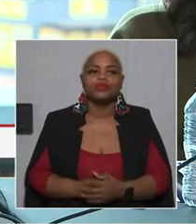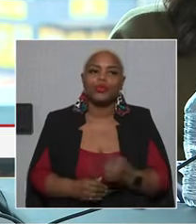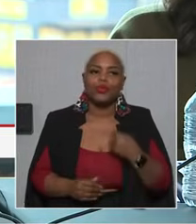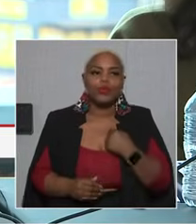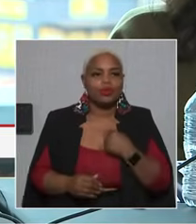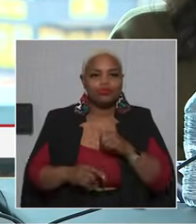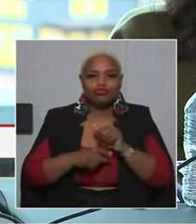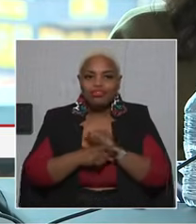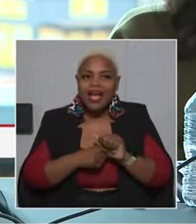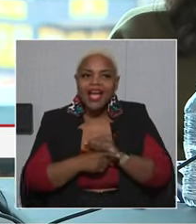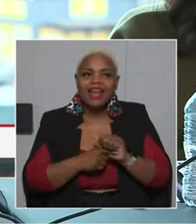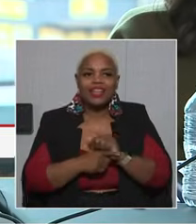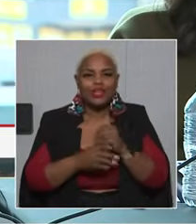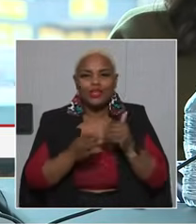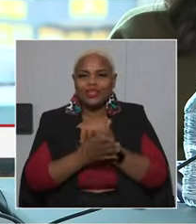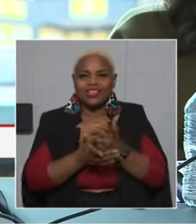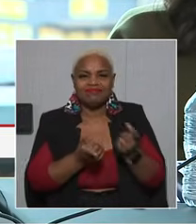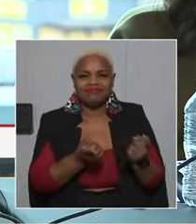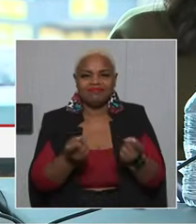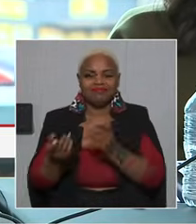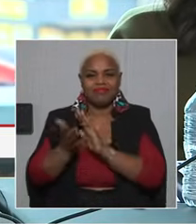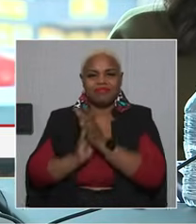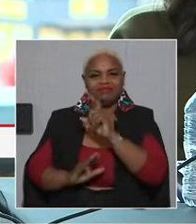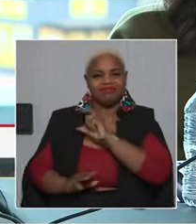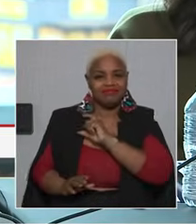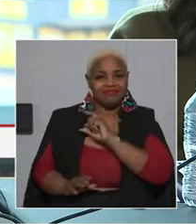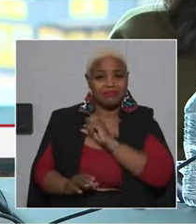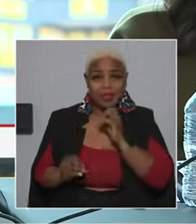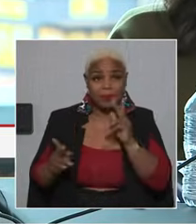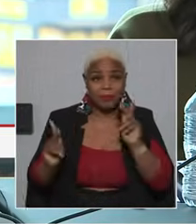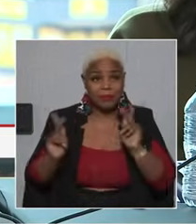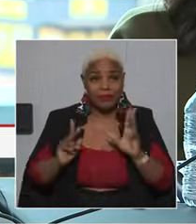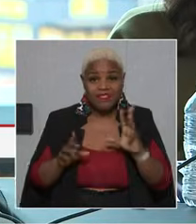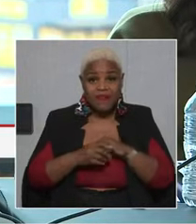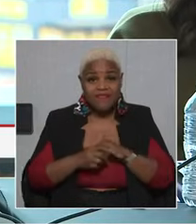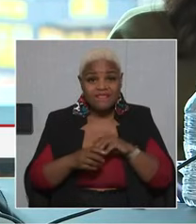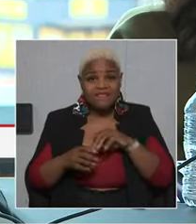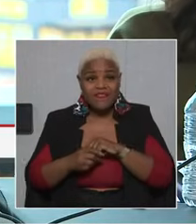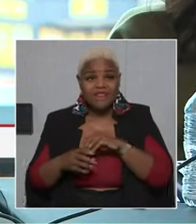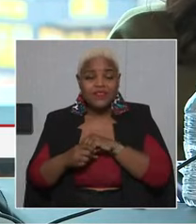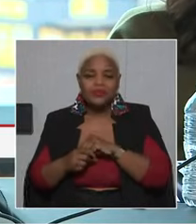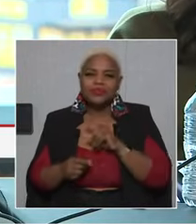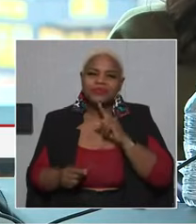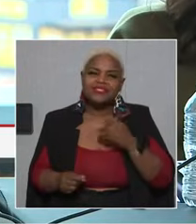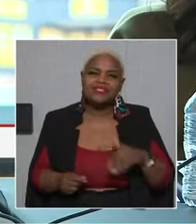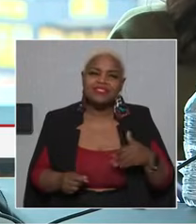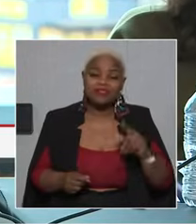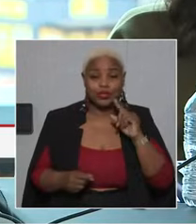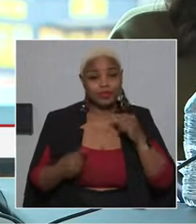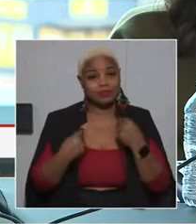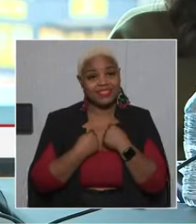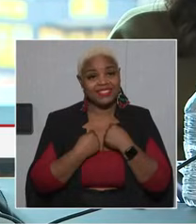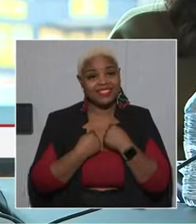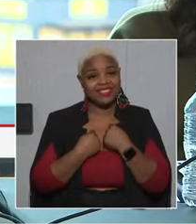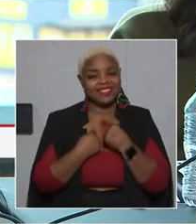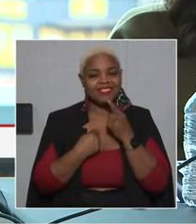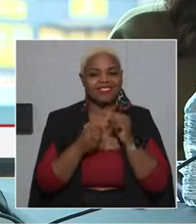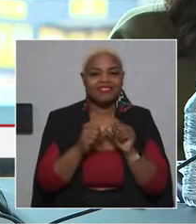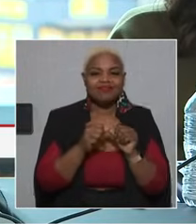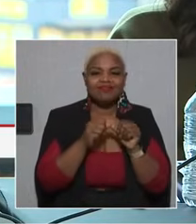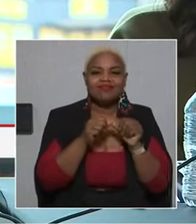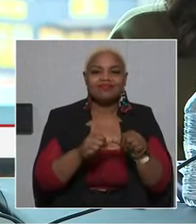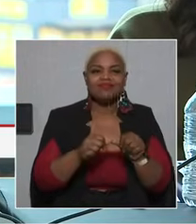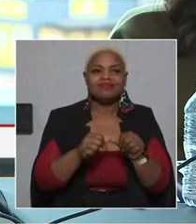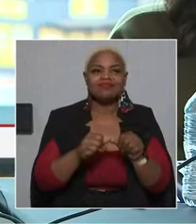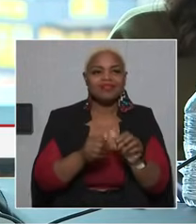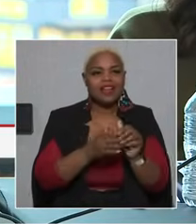class, leaders across the country. And so for me, it was really about continuing to build leadership. So at any point in time, I chose to walk away.